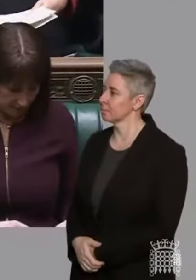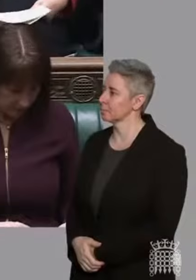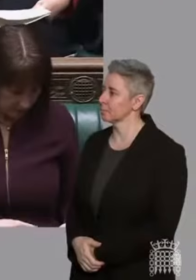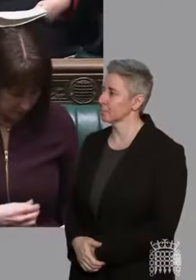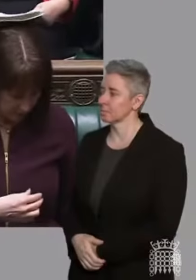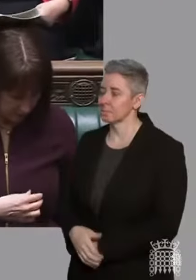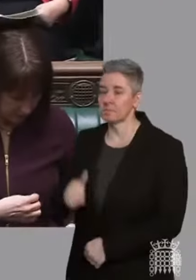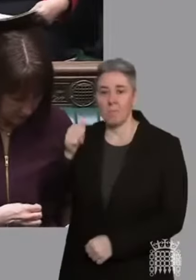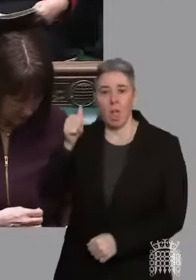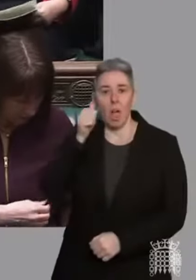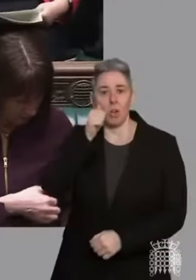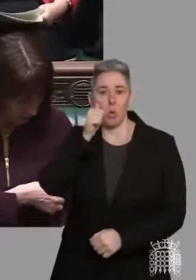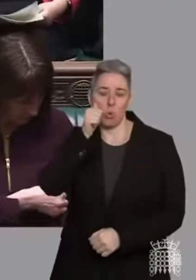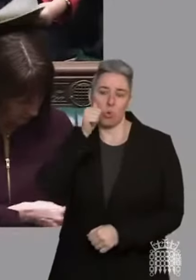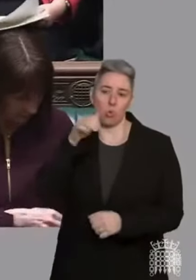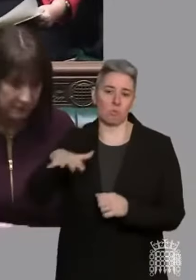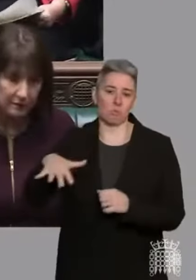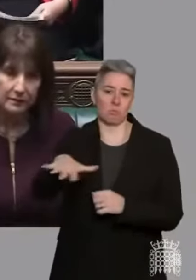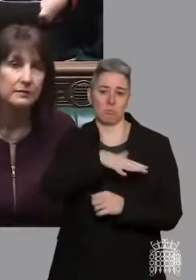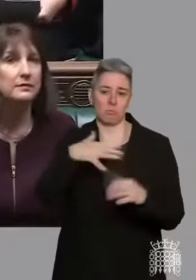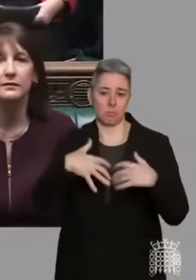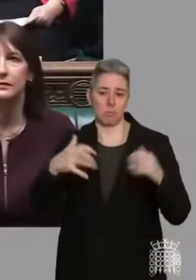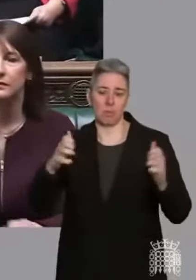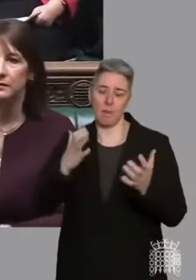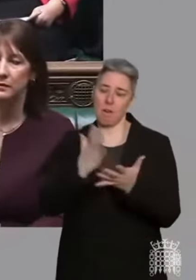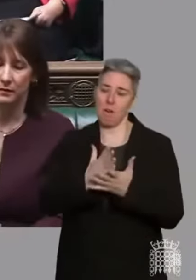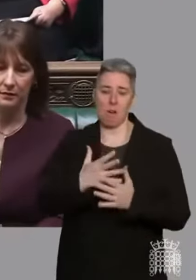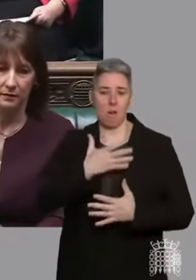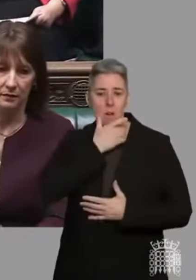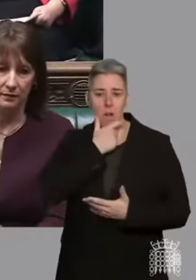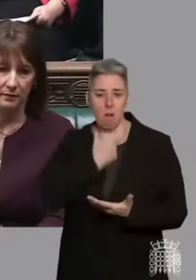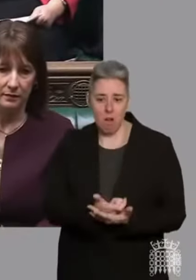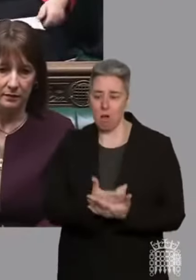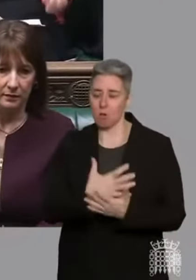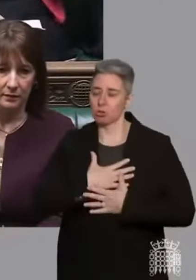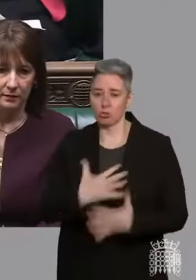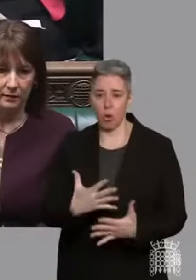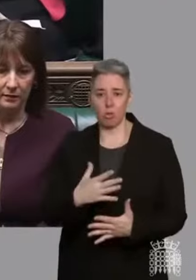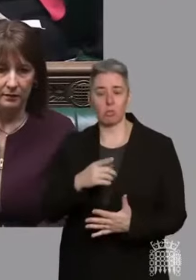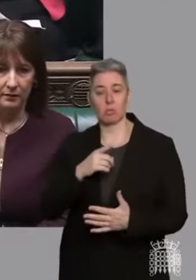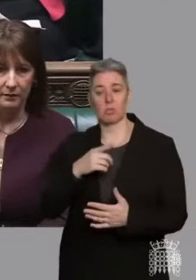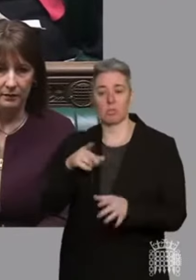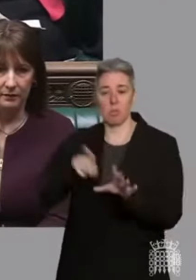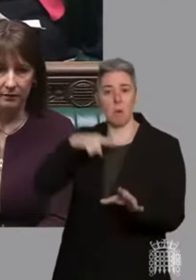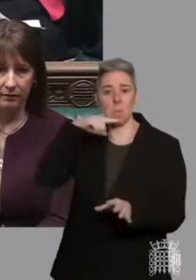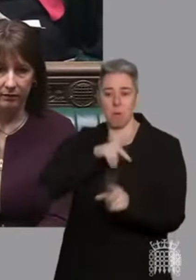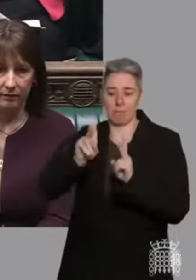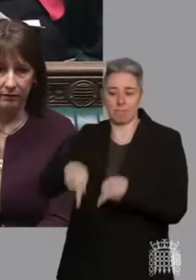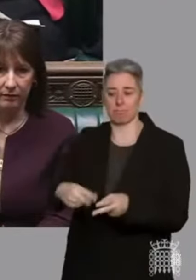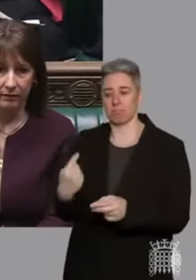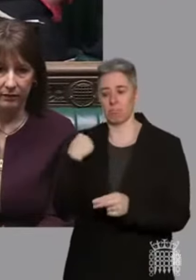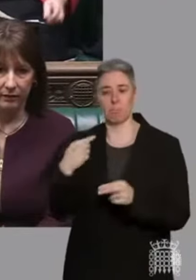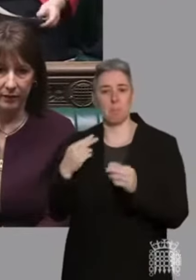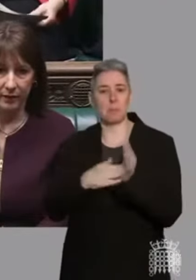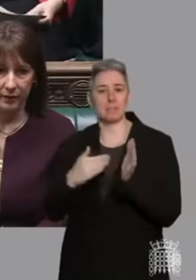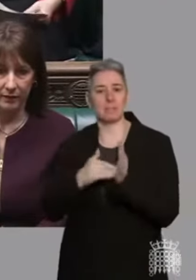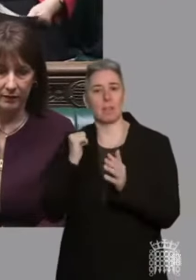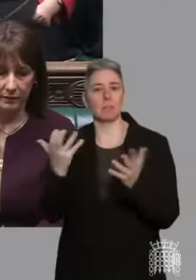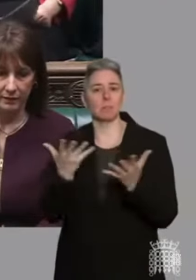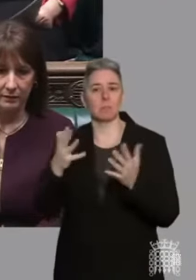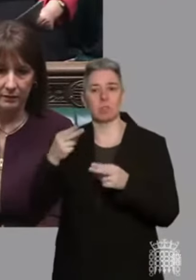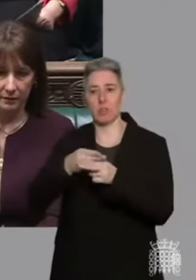young boy in Sheffield on Monday. Our hearts go out to his family and his loved ones. Knife crime